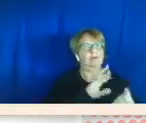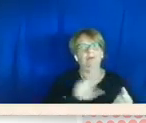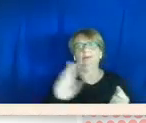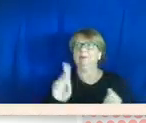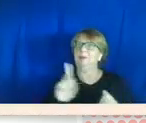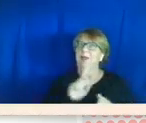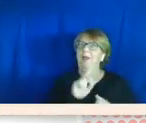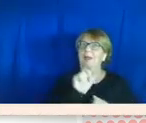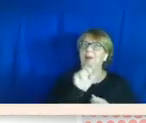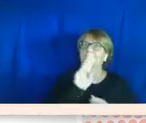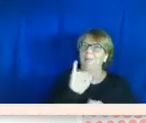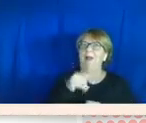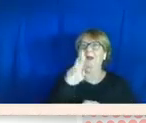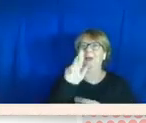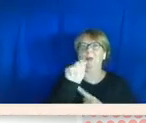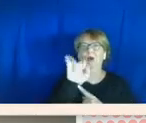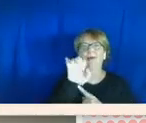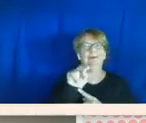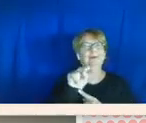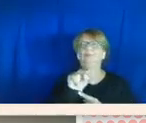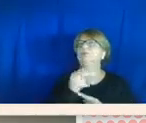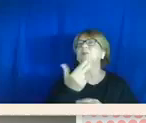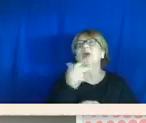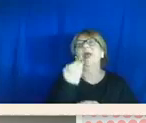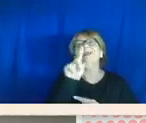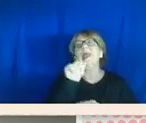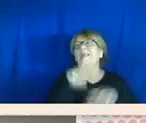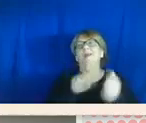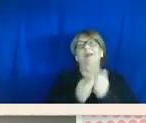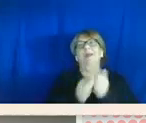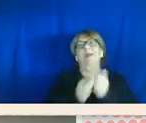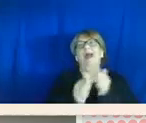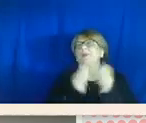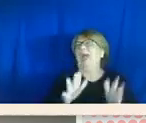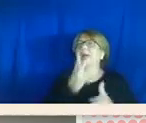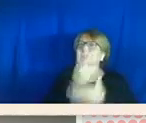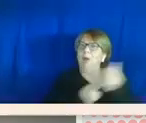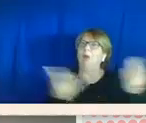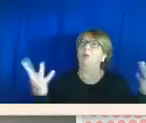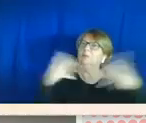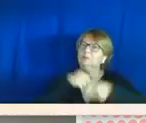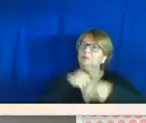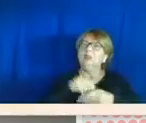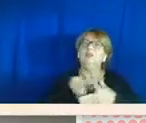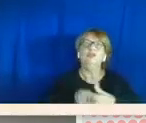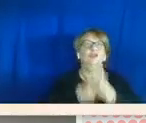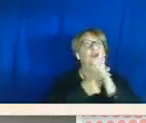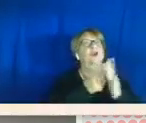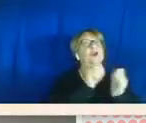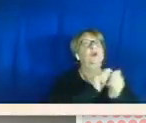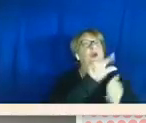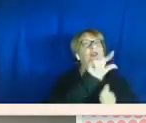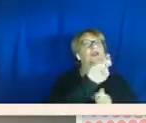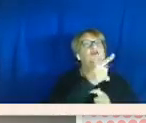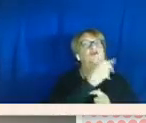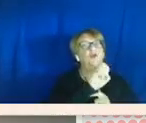happened without bipartisanship. It started with President George Herbert Walker Bush.